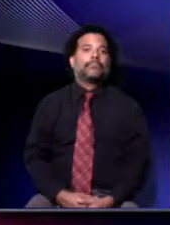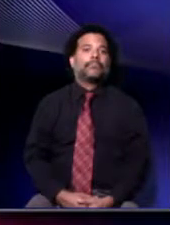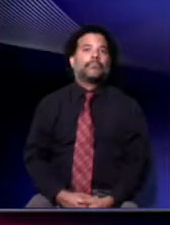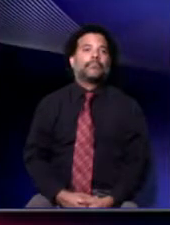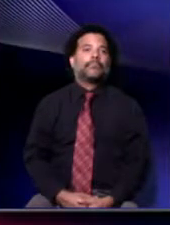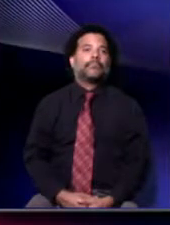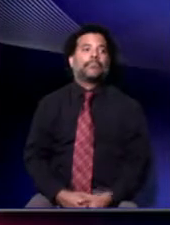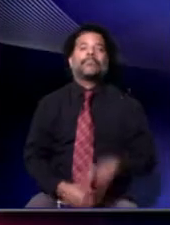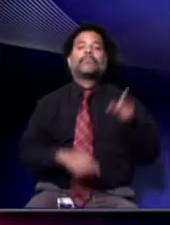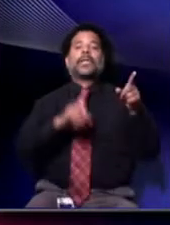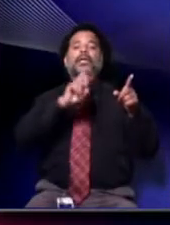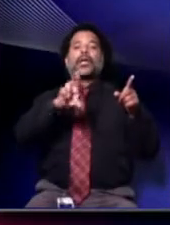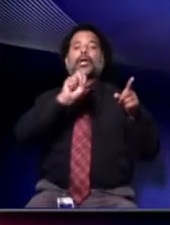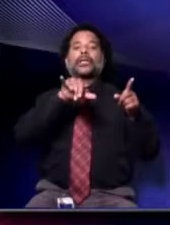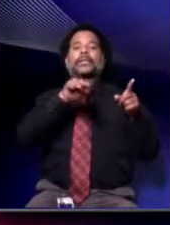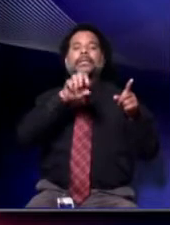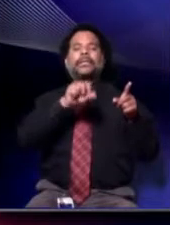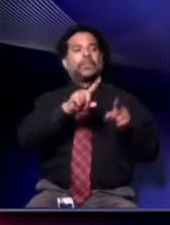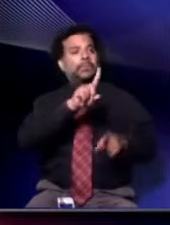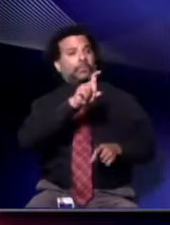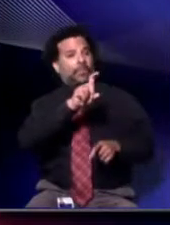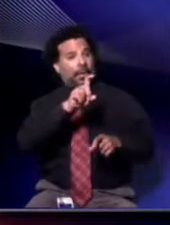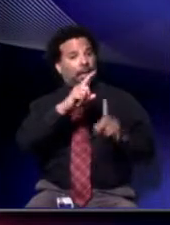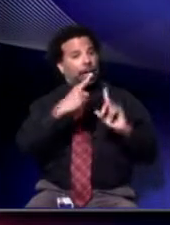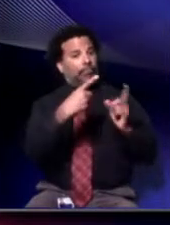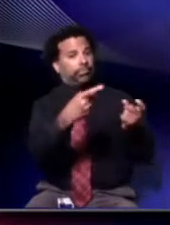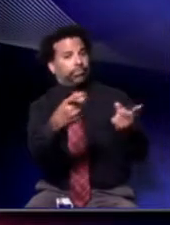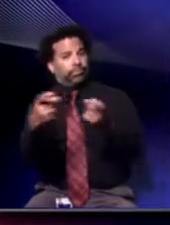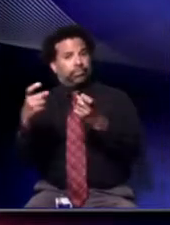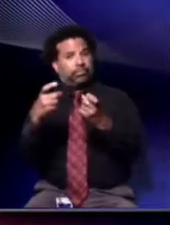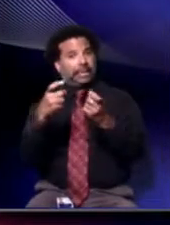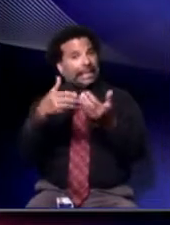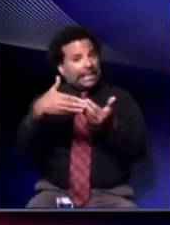Would you say recruitment's getting easier, the same, or harder?